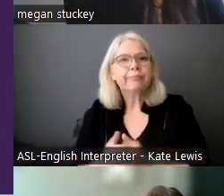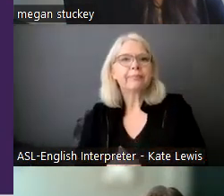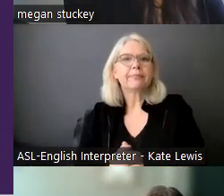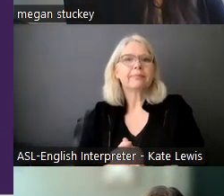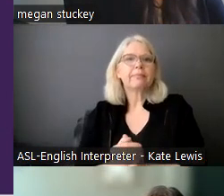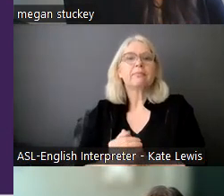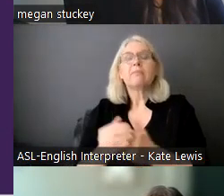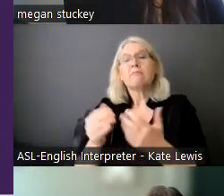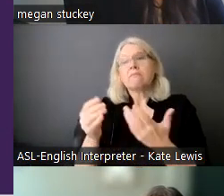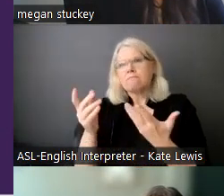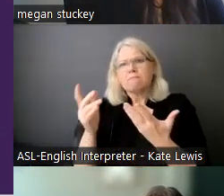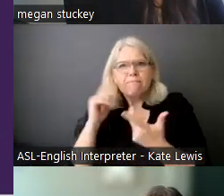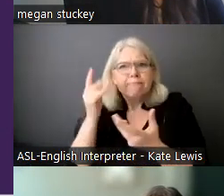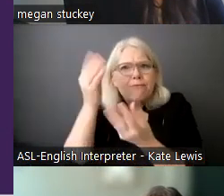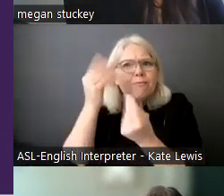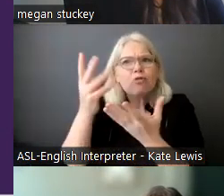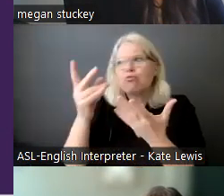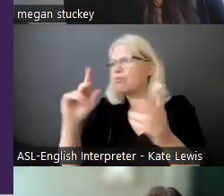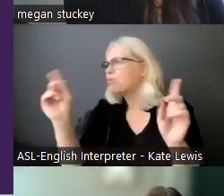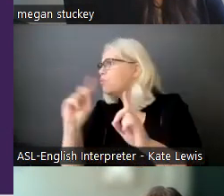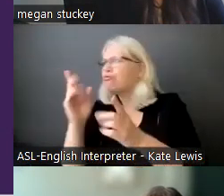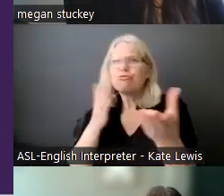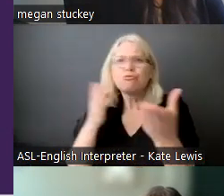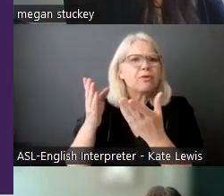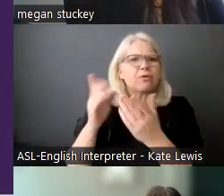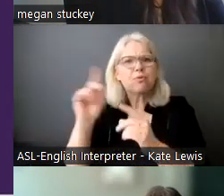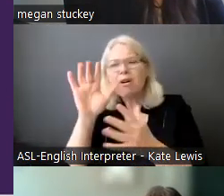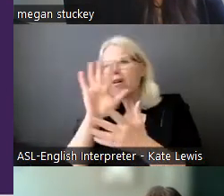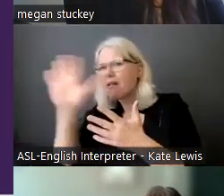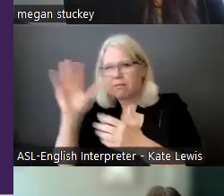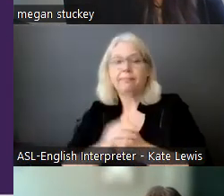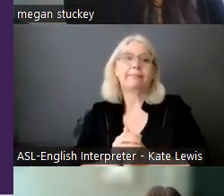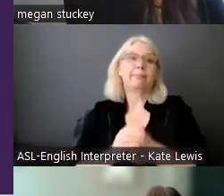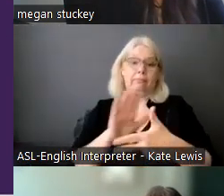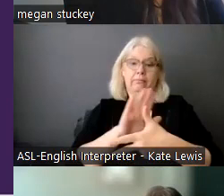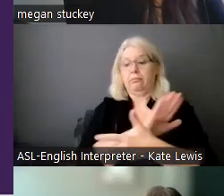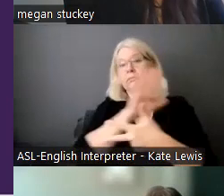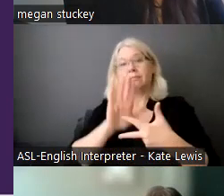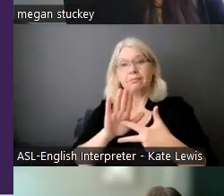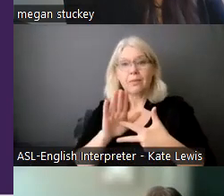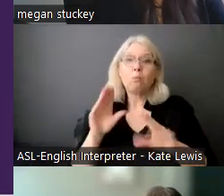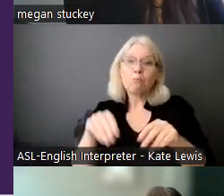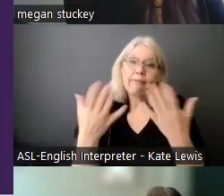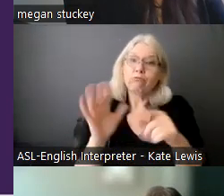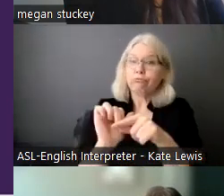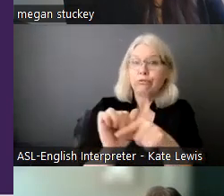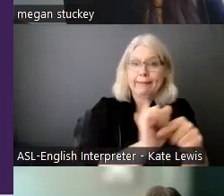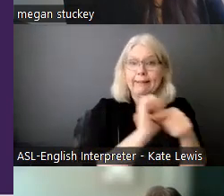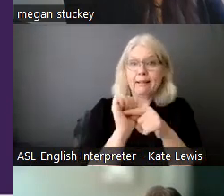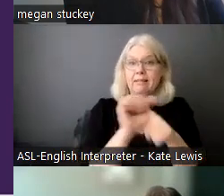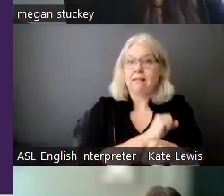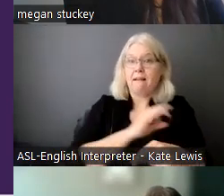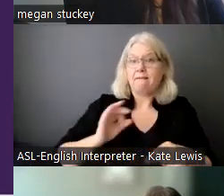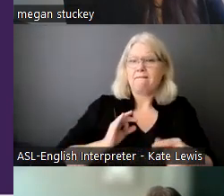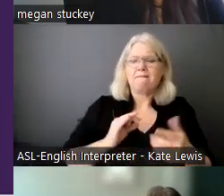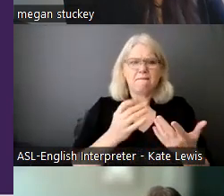on how and where to access services. We train a variety of staff from a different array